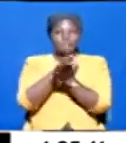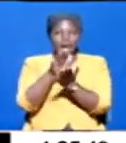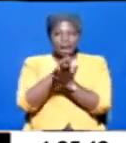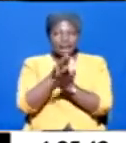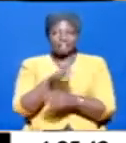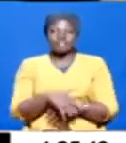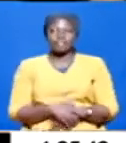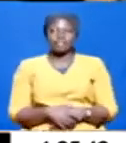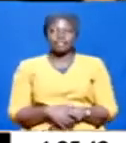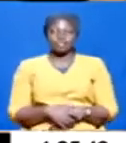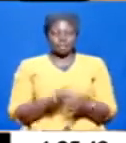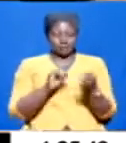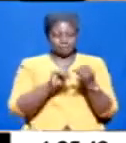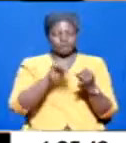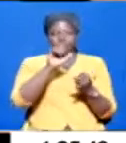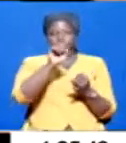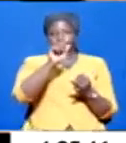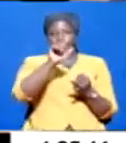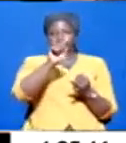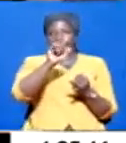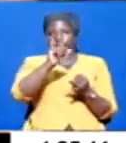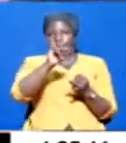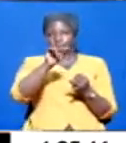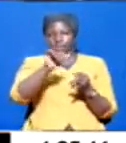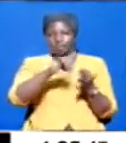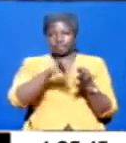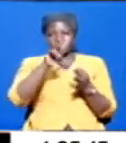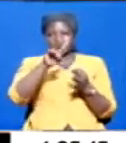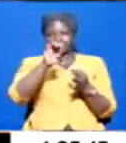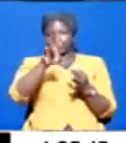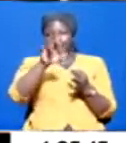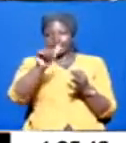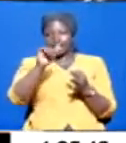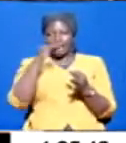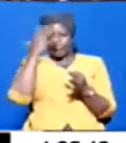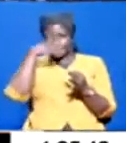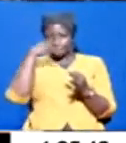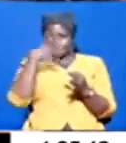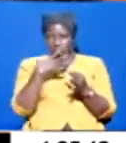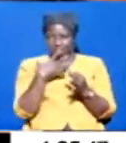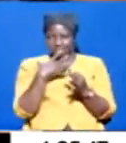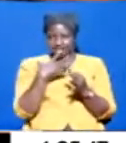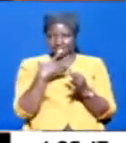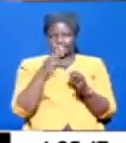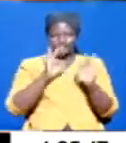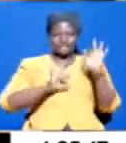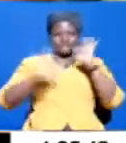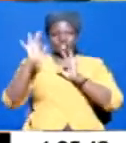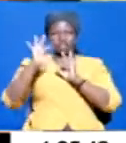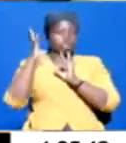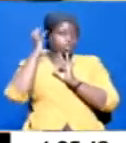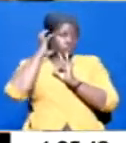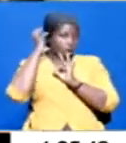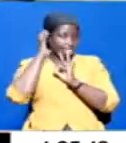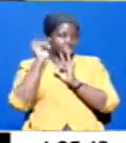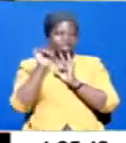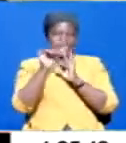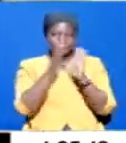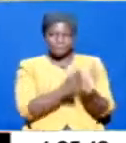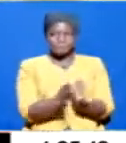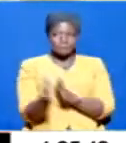Sasini Taranta Mtaani, and Vera, as usual, Vera Beauty Fashion and Courage are the organizers of the